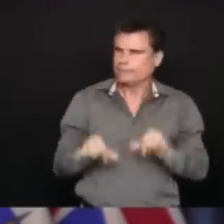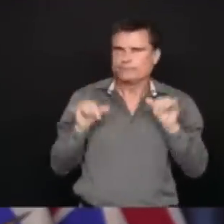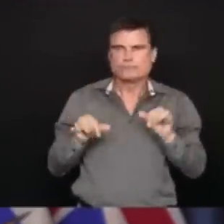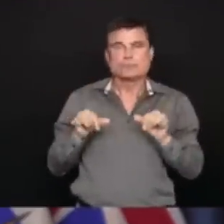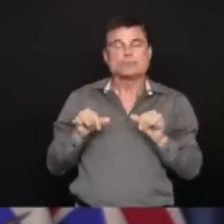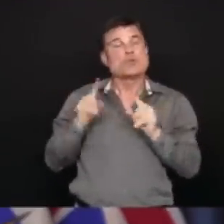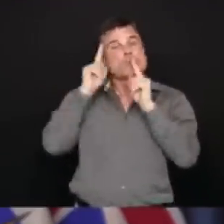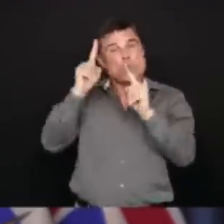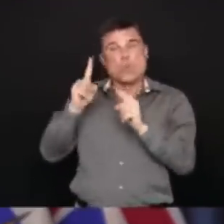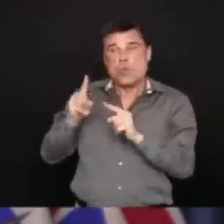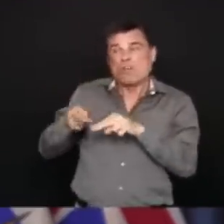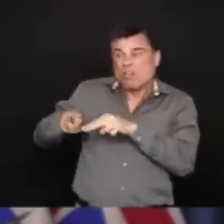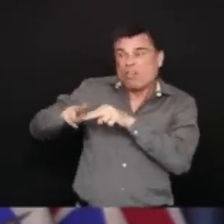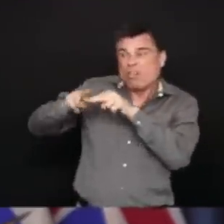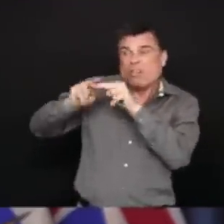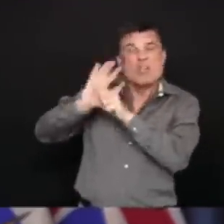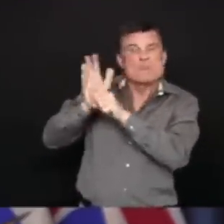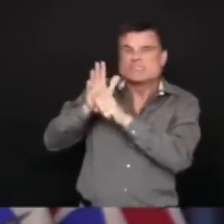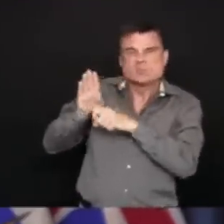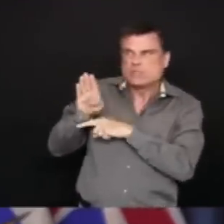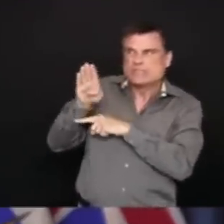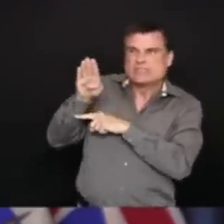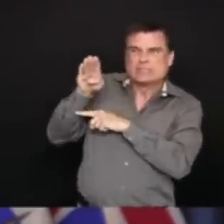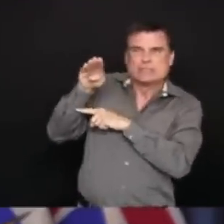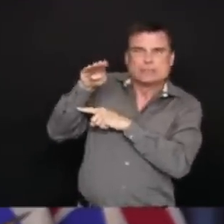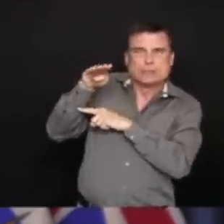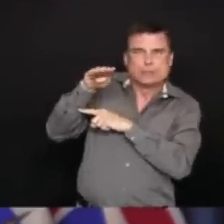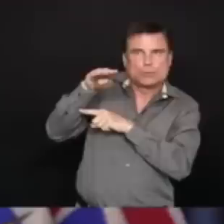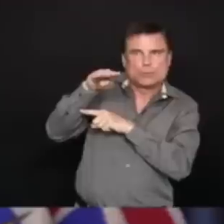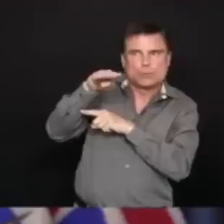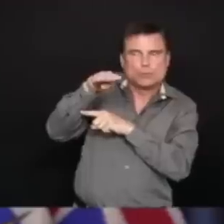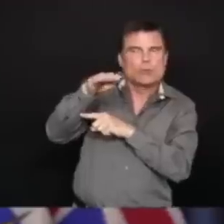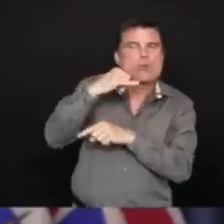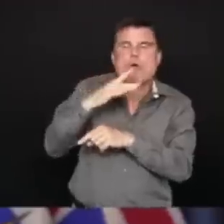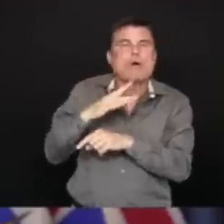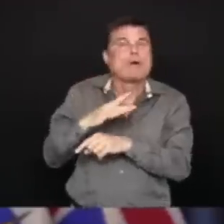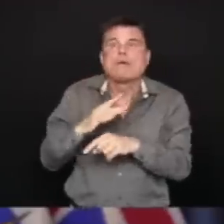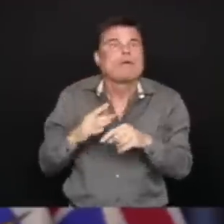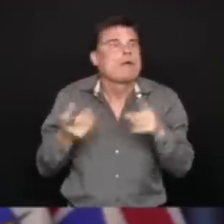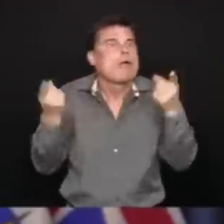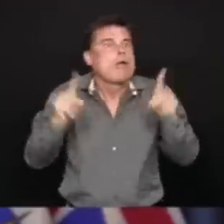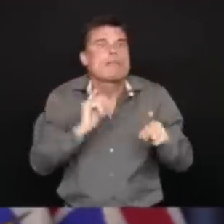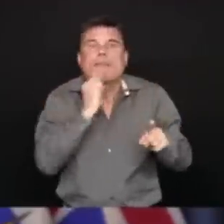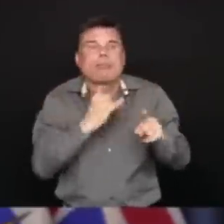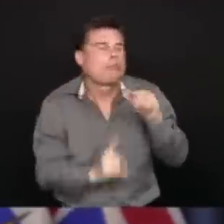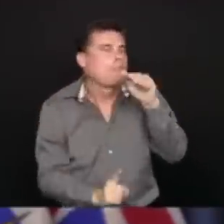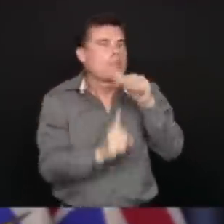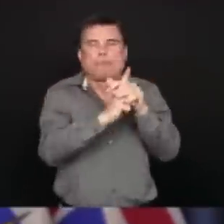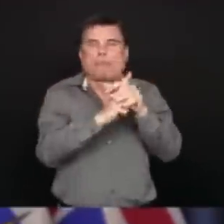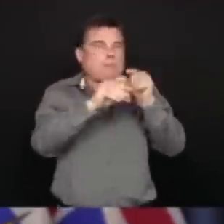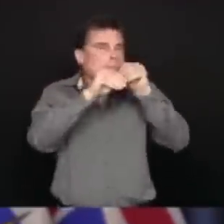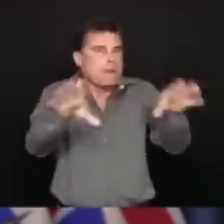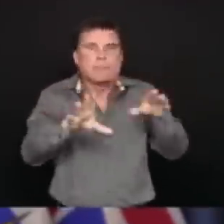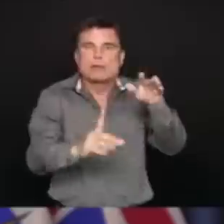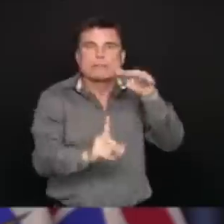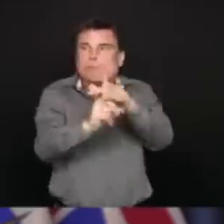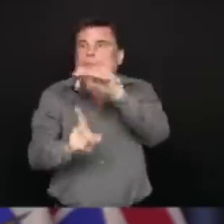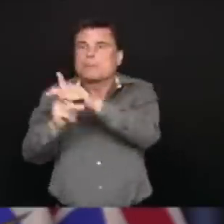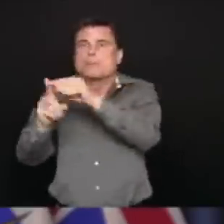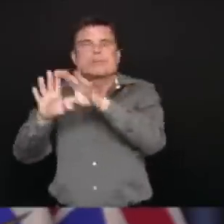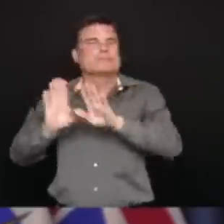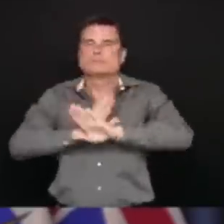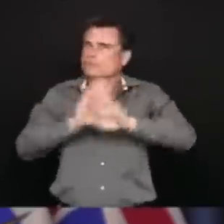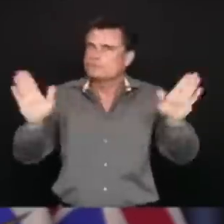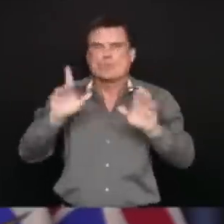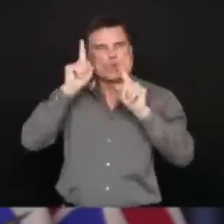we can stop those chains of transmission, and we can bring our numbers down to zero. We can't lose sight of